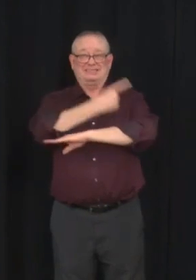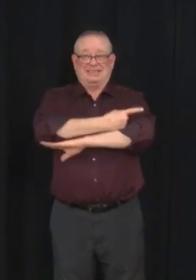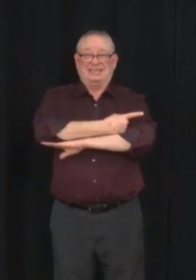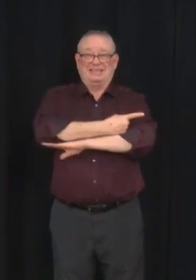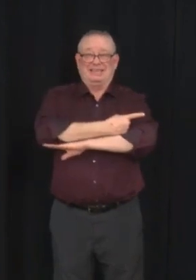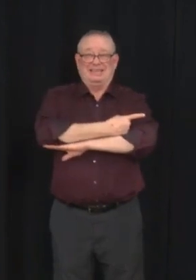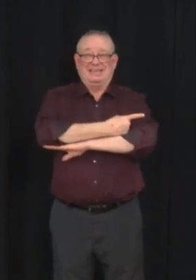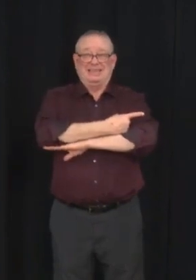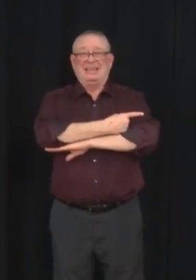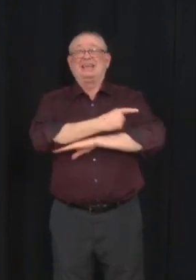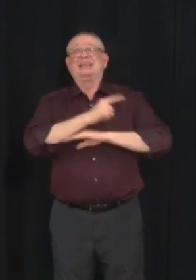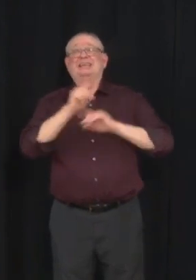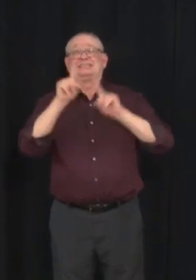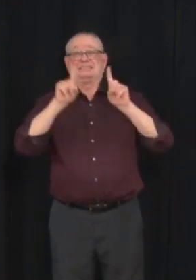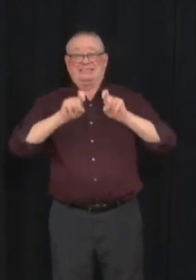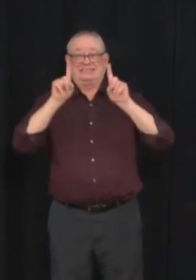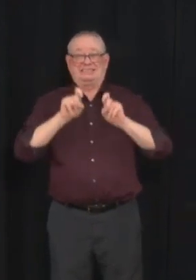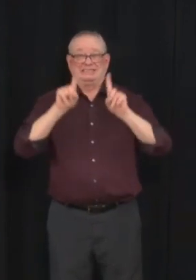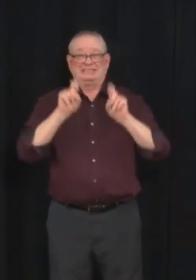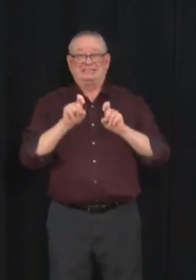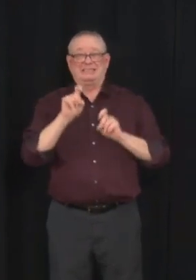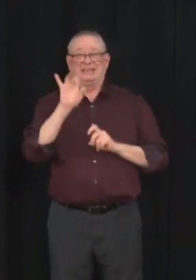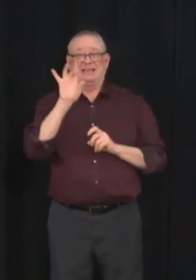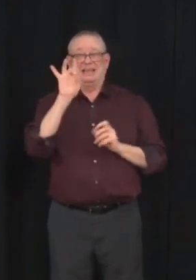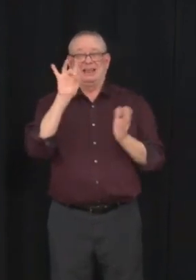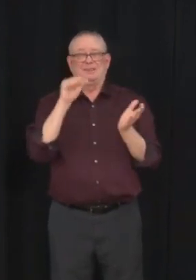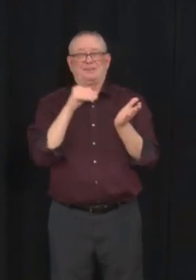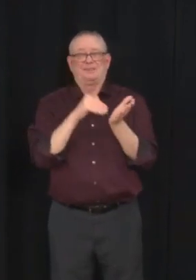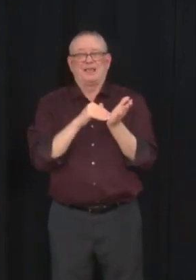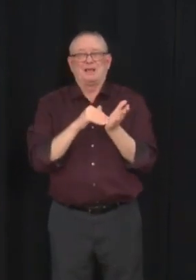3,279 new cases of COVID-19 and completed about